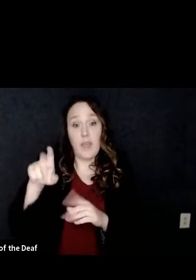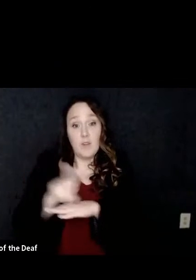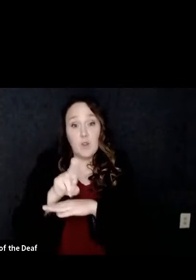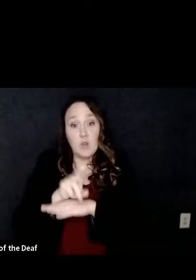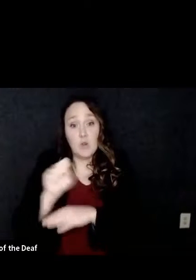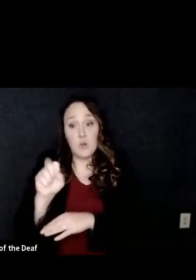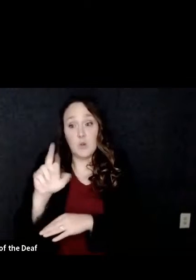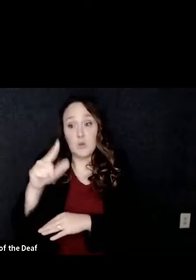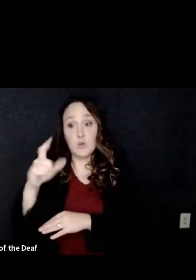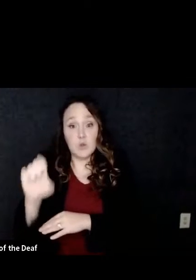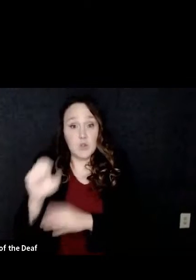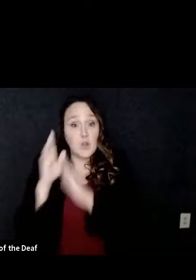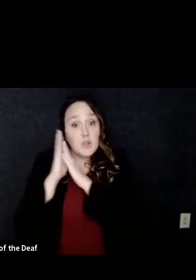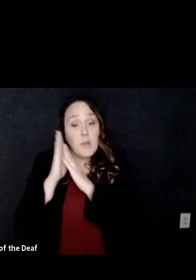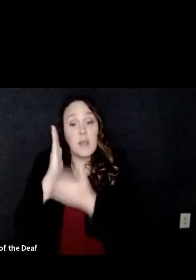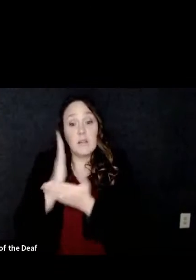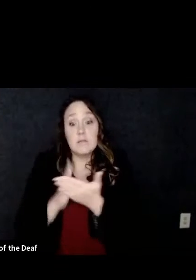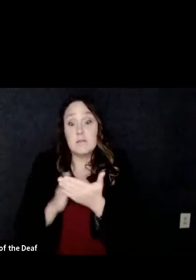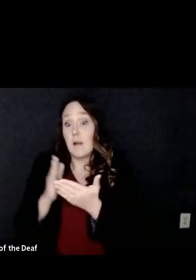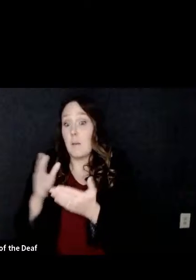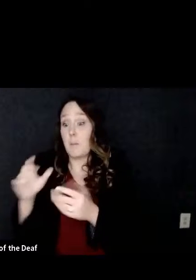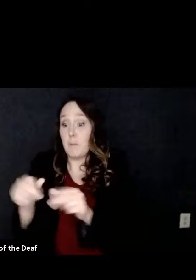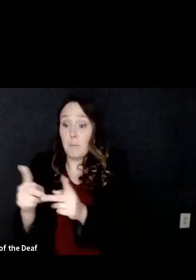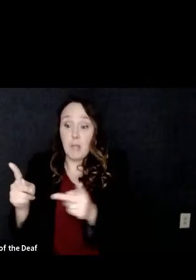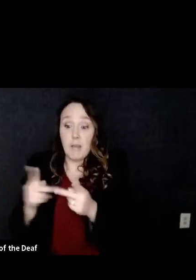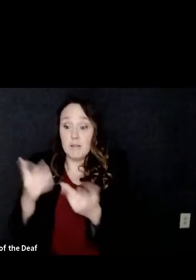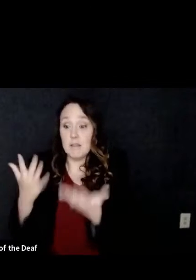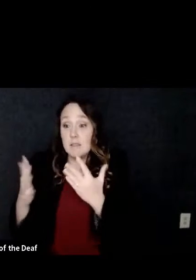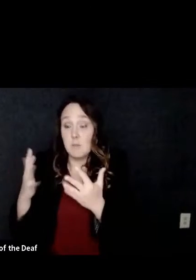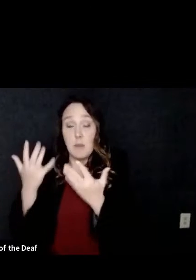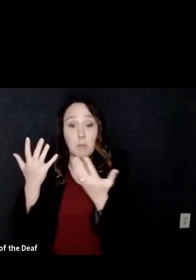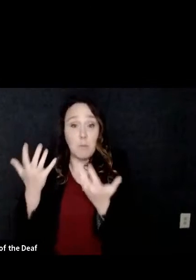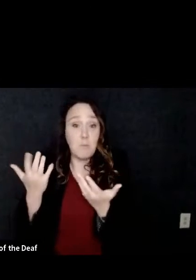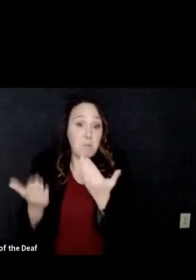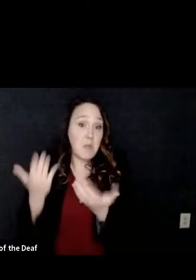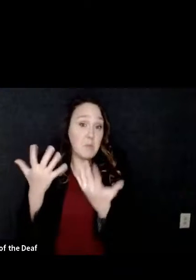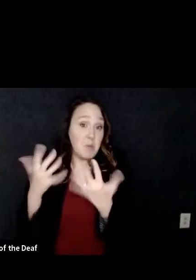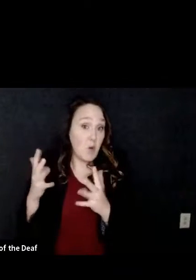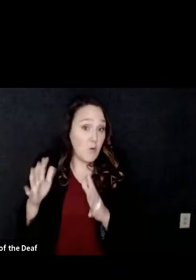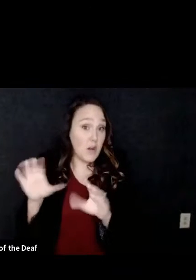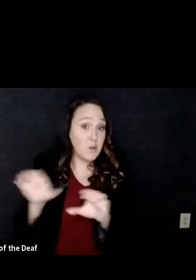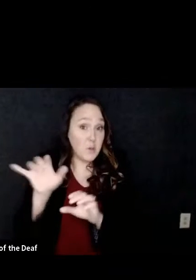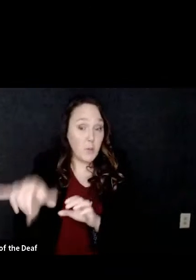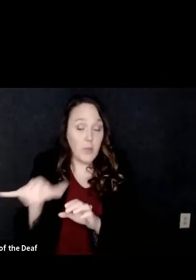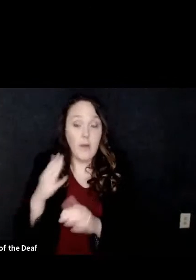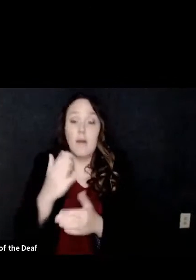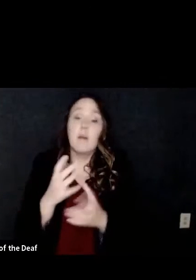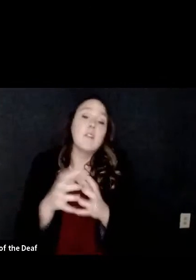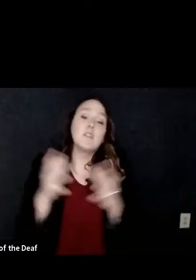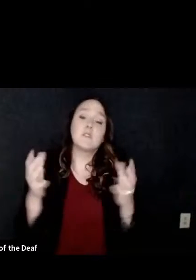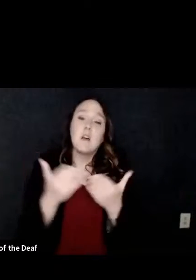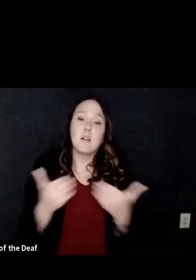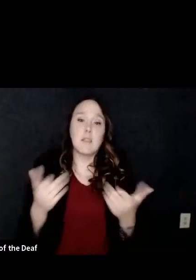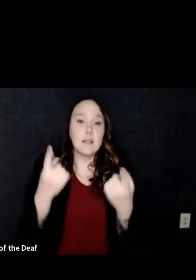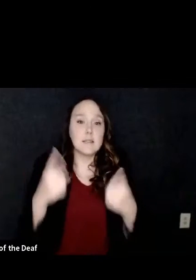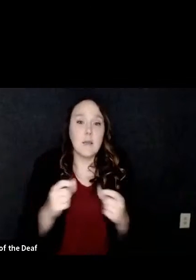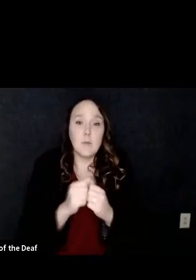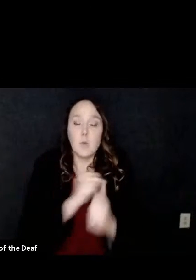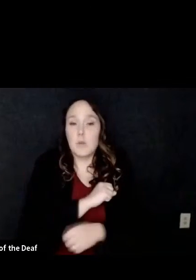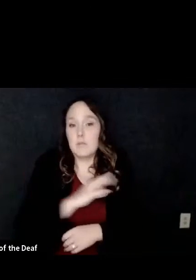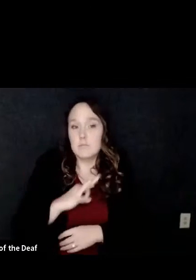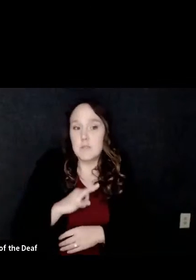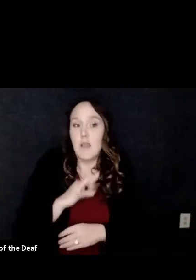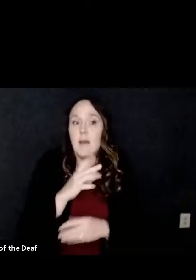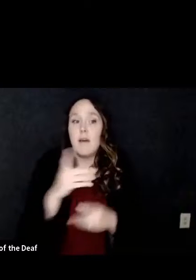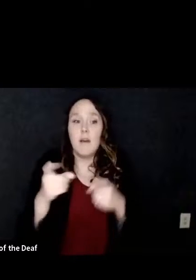beds. In some cases, in some areas, they may have already started doing that. And so there's lots of movement that happens with staff and the acuity of